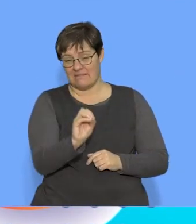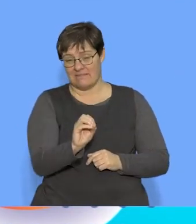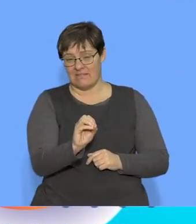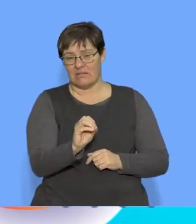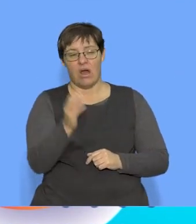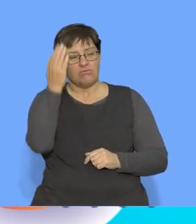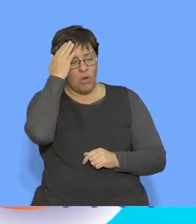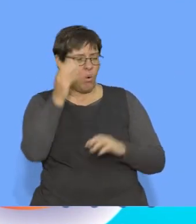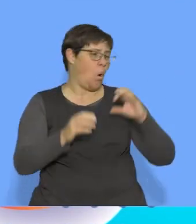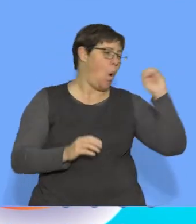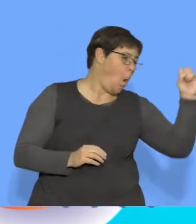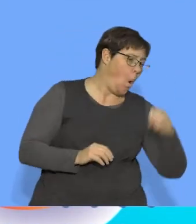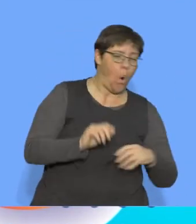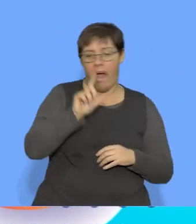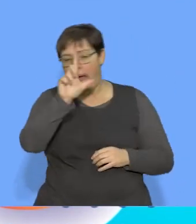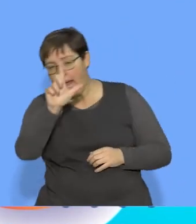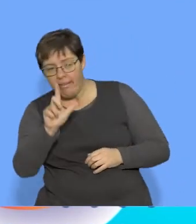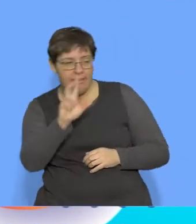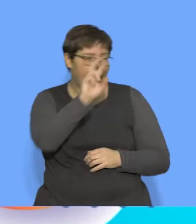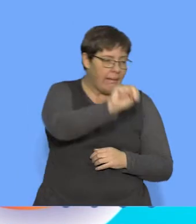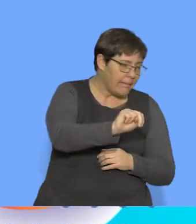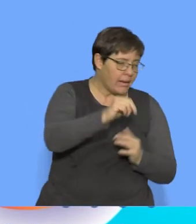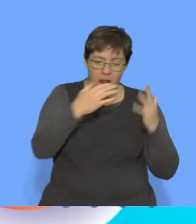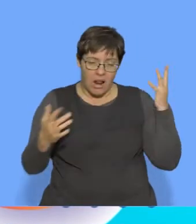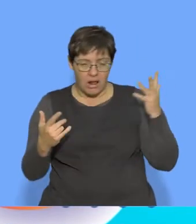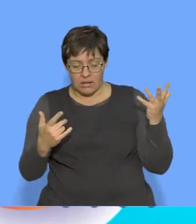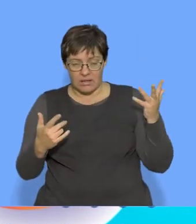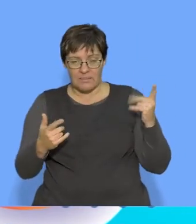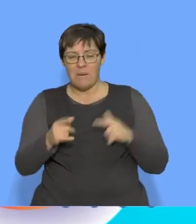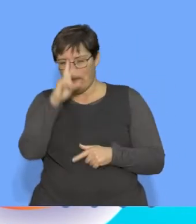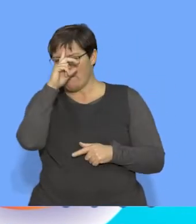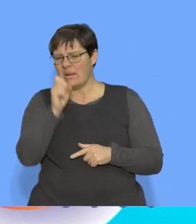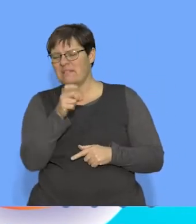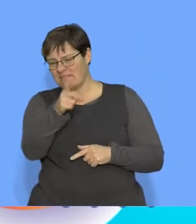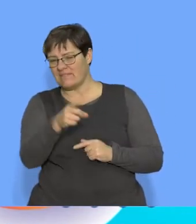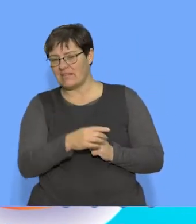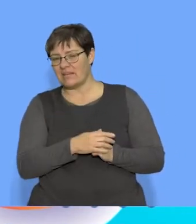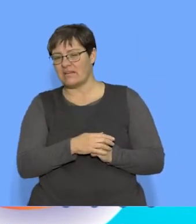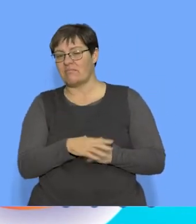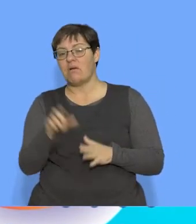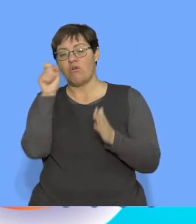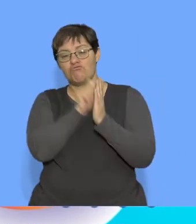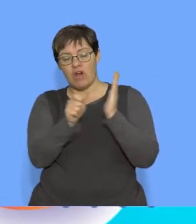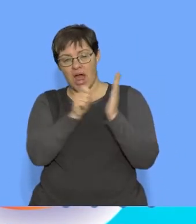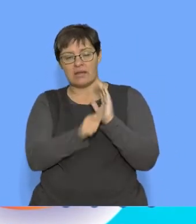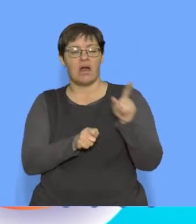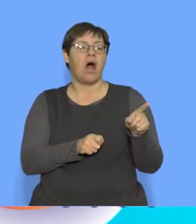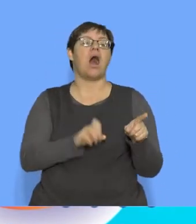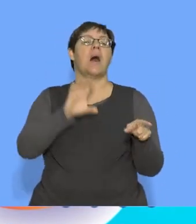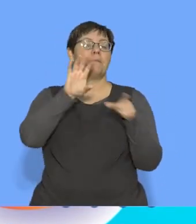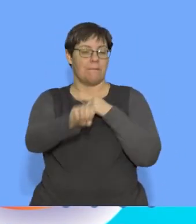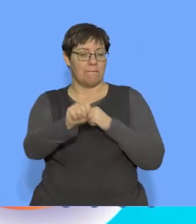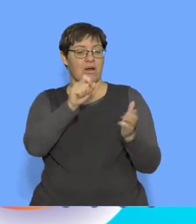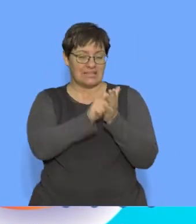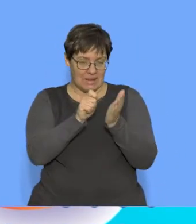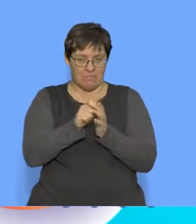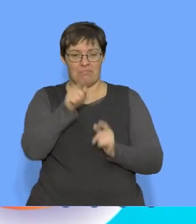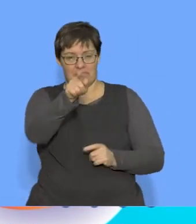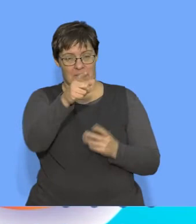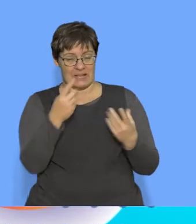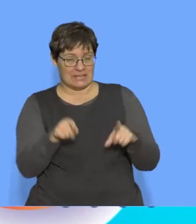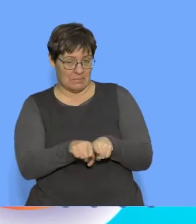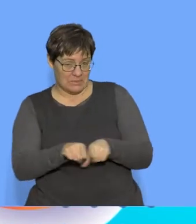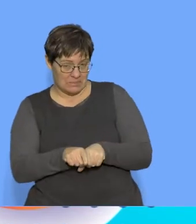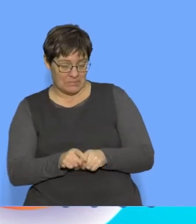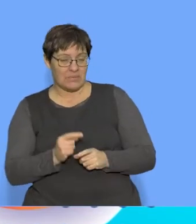this. I know it's a lot of O's and L's and N's there, but I believe that as I was writing it down, you were also writing it